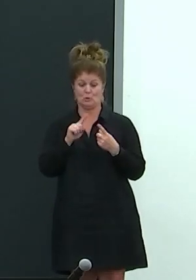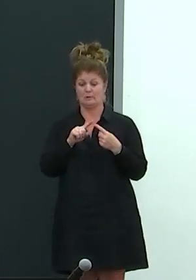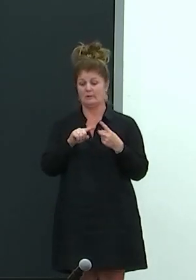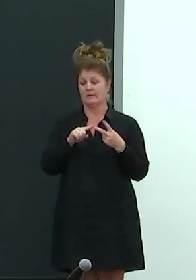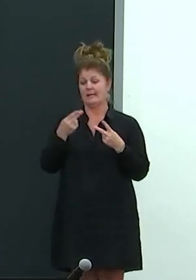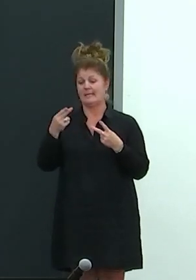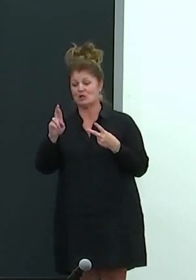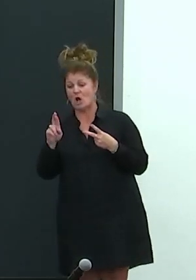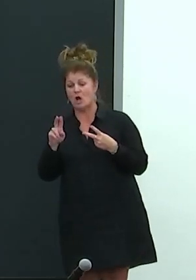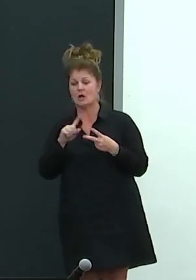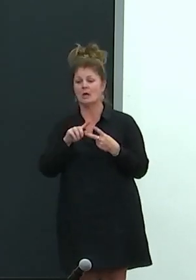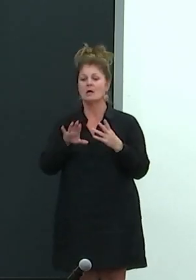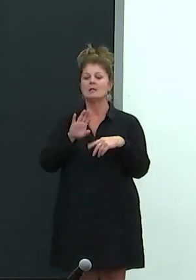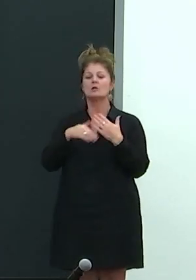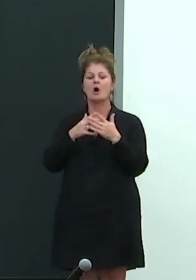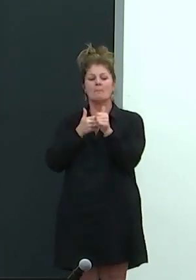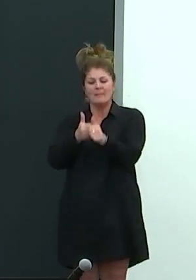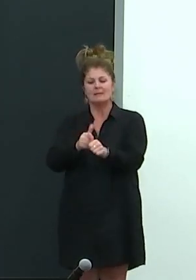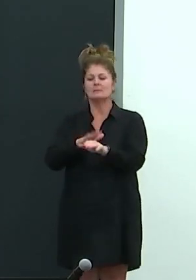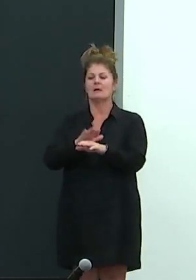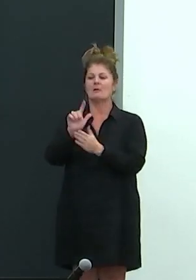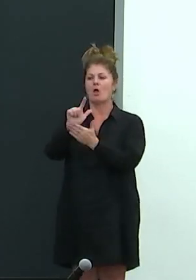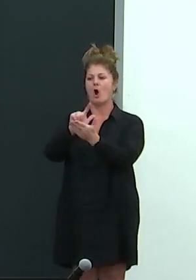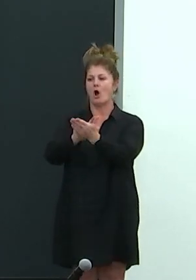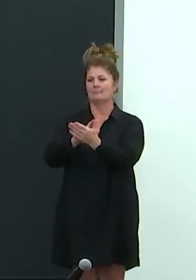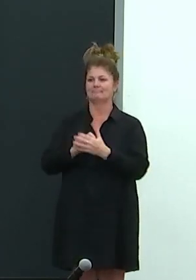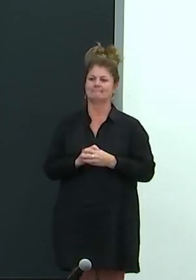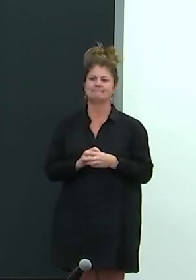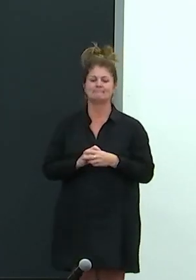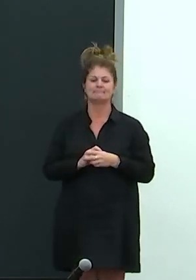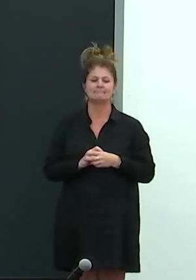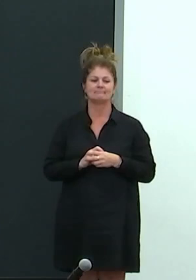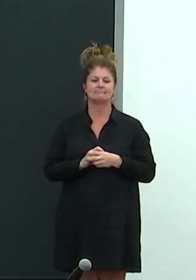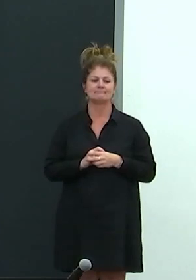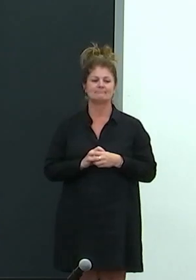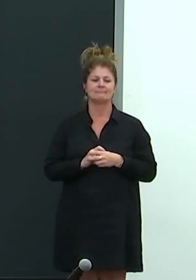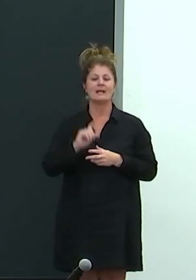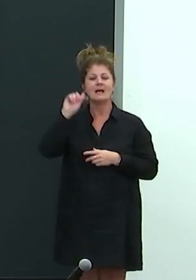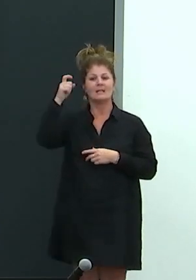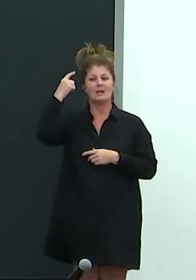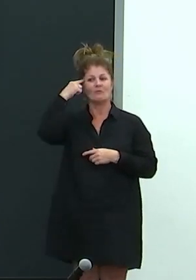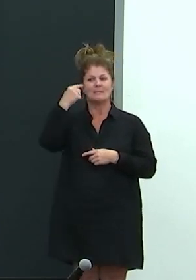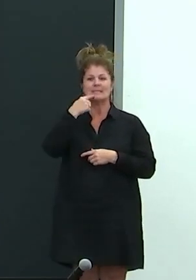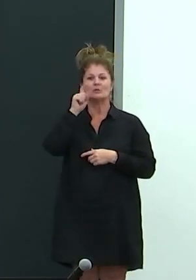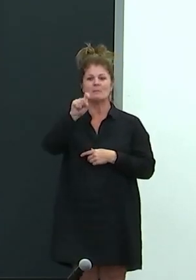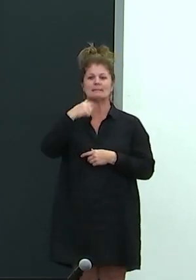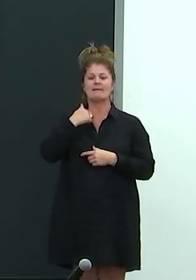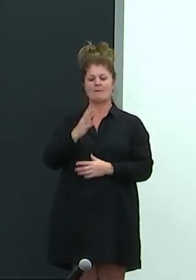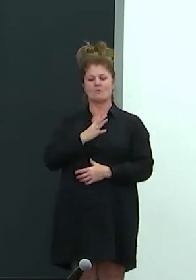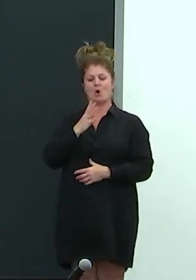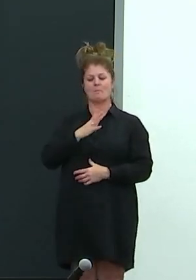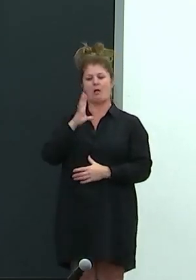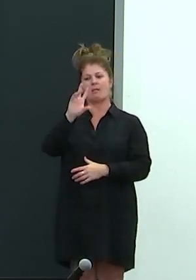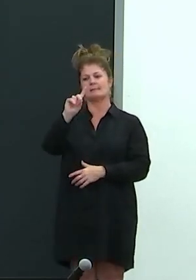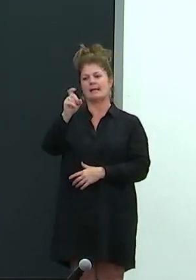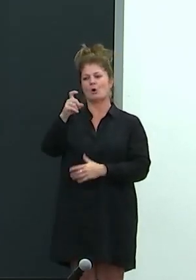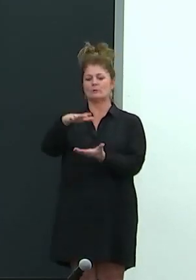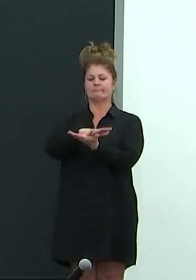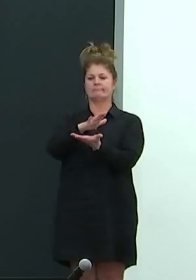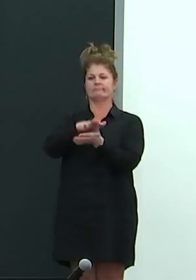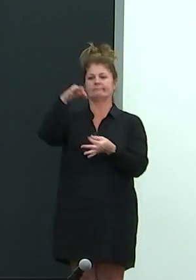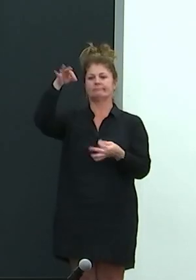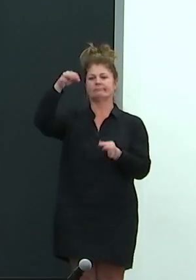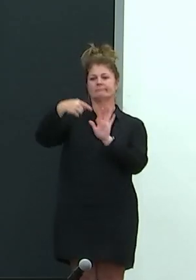like that is all based off of a law. And the government says that you need to have a formal diagnosis before we can